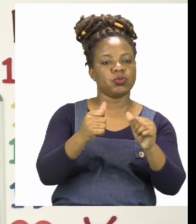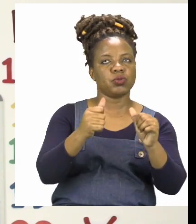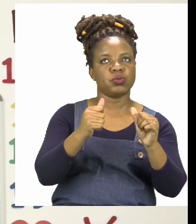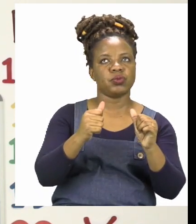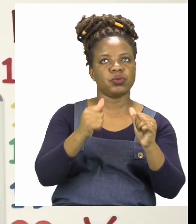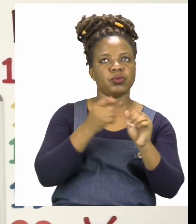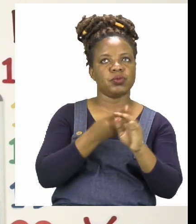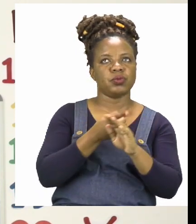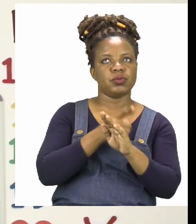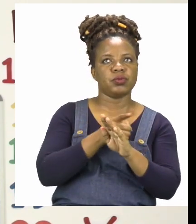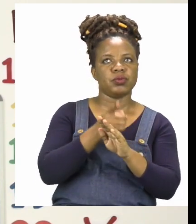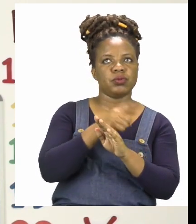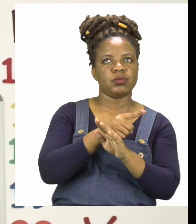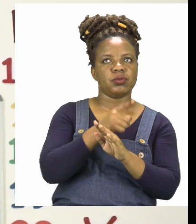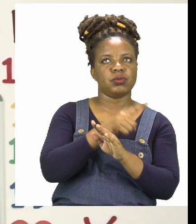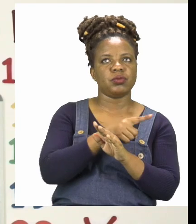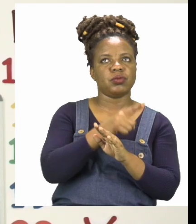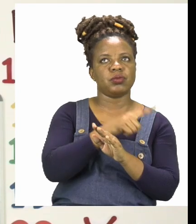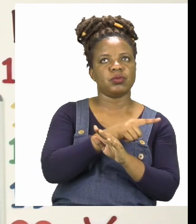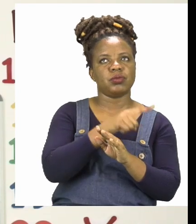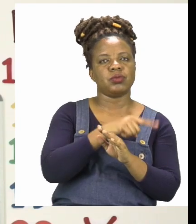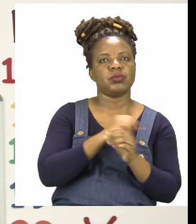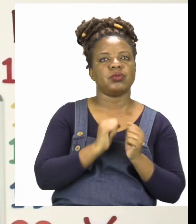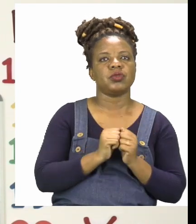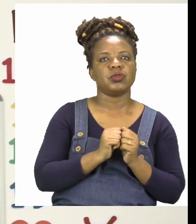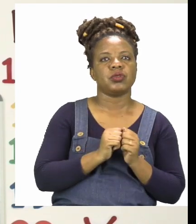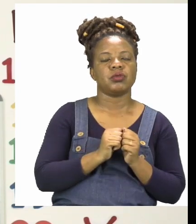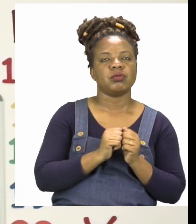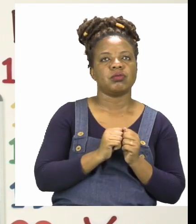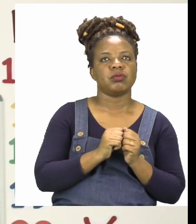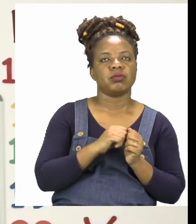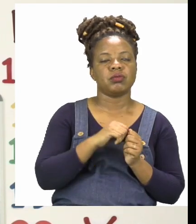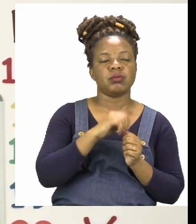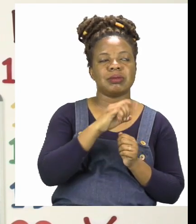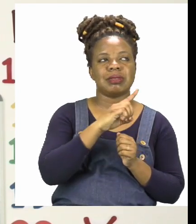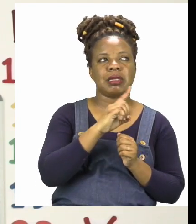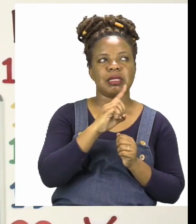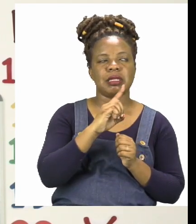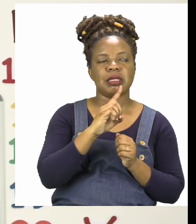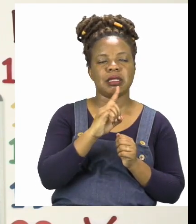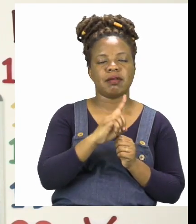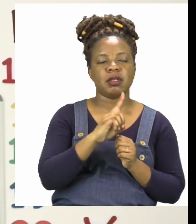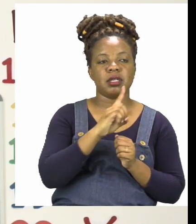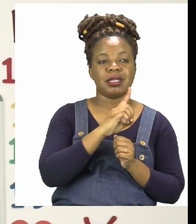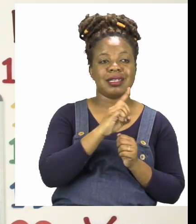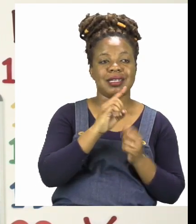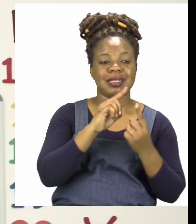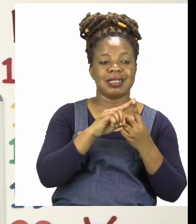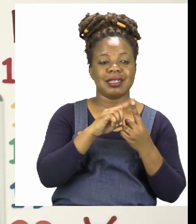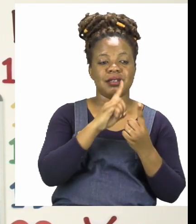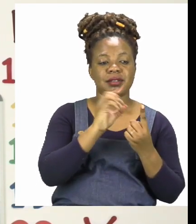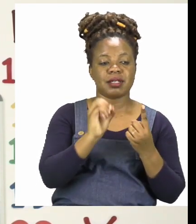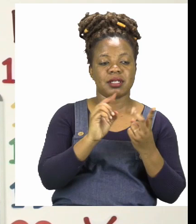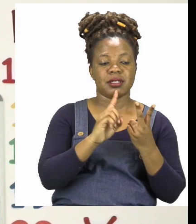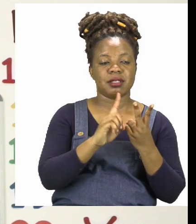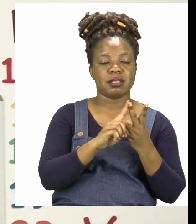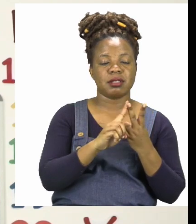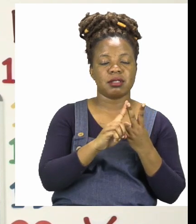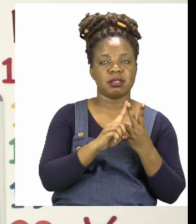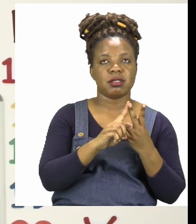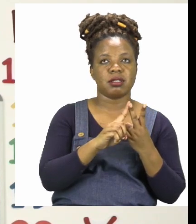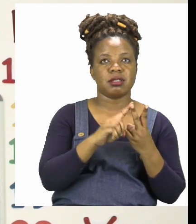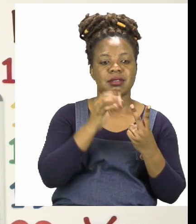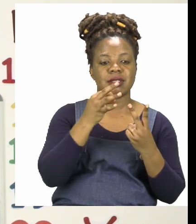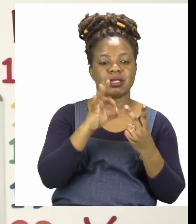there, and we're counting backwards. 10, 9, 8, 7. So